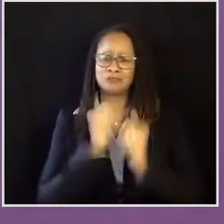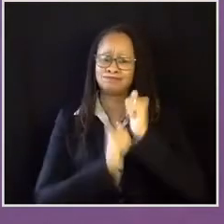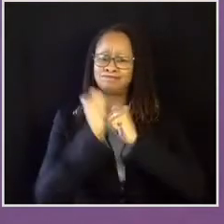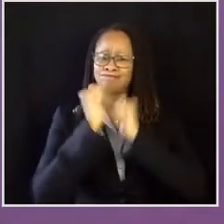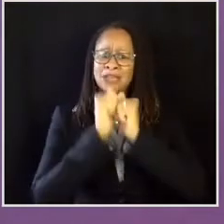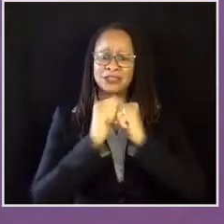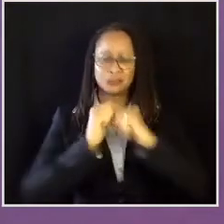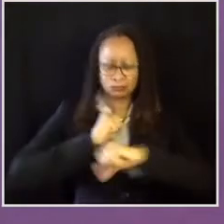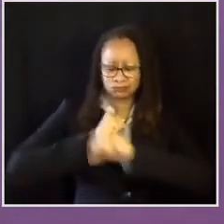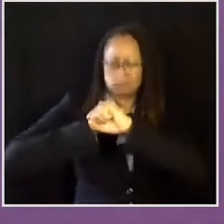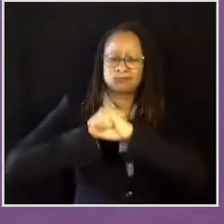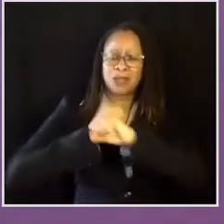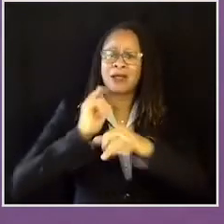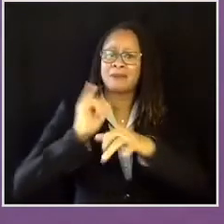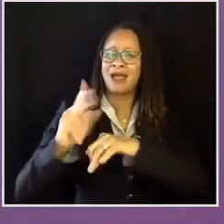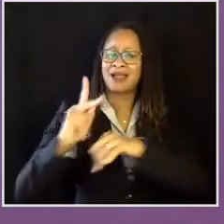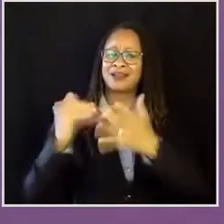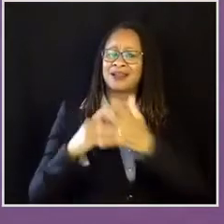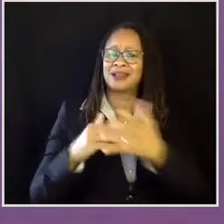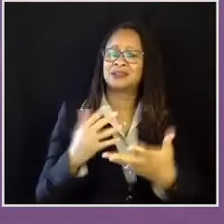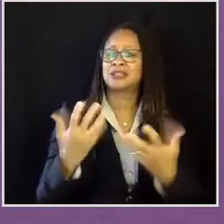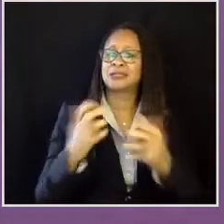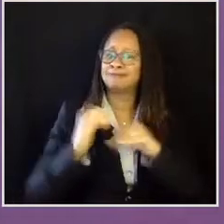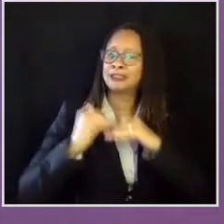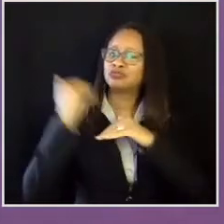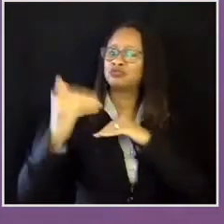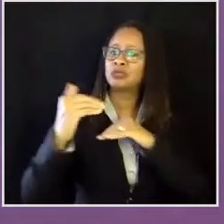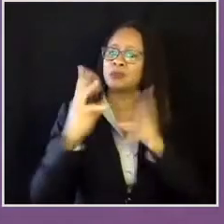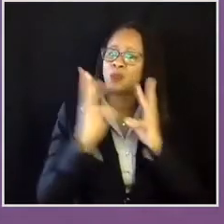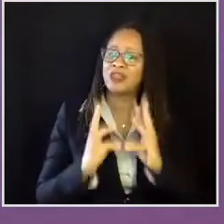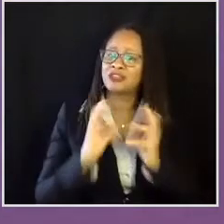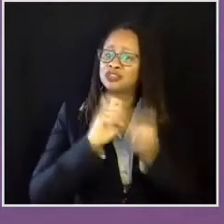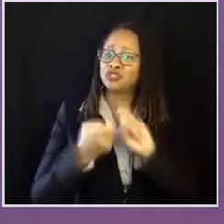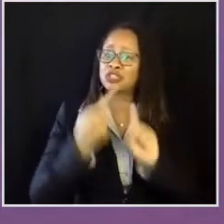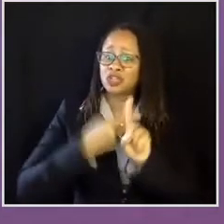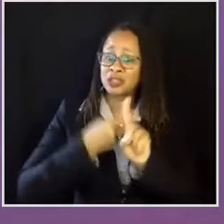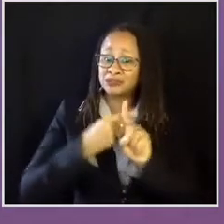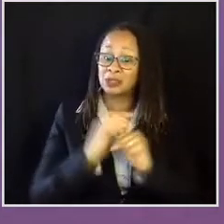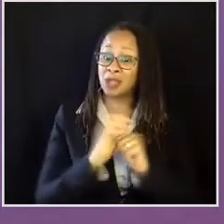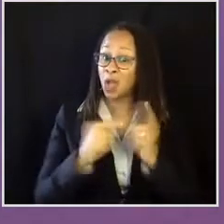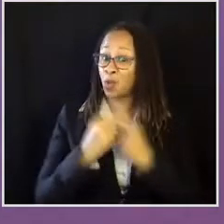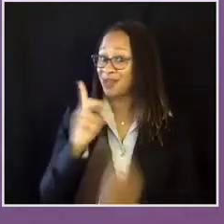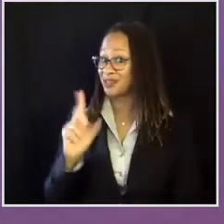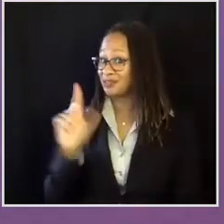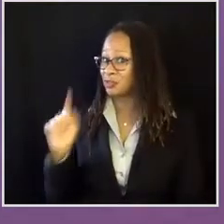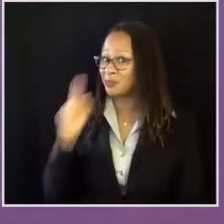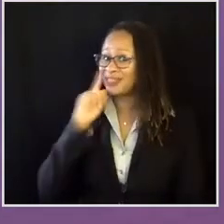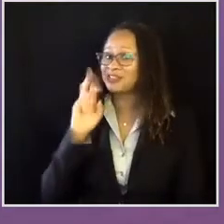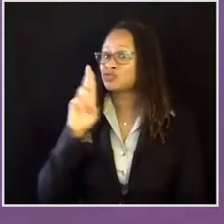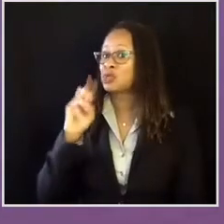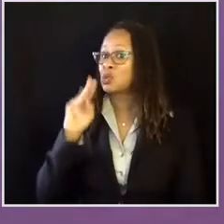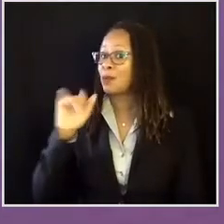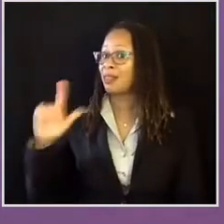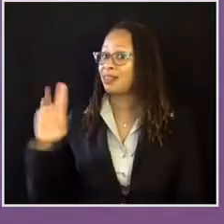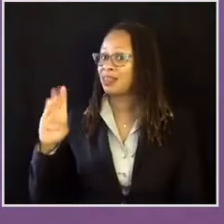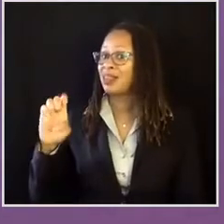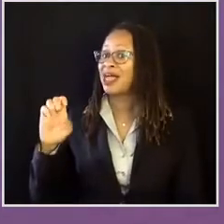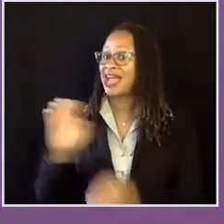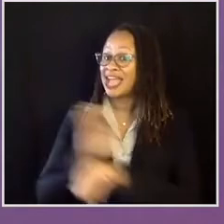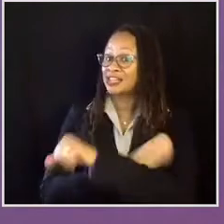extreme weather and changing climate. When Donald Trump thinks about renewable energy, he